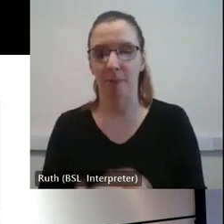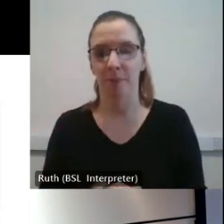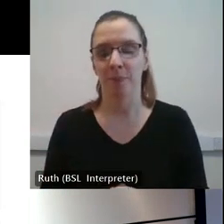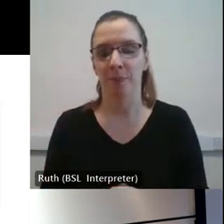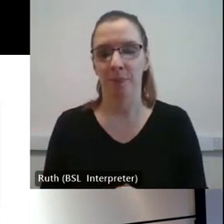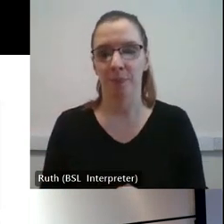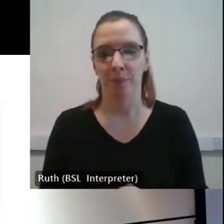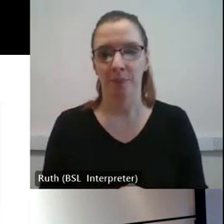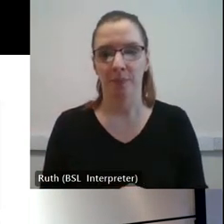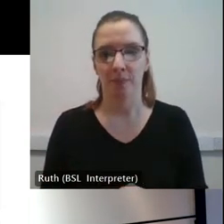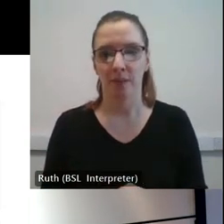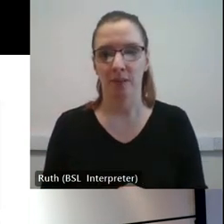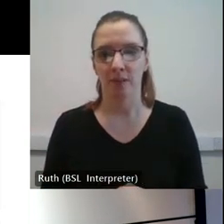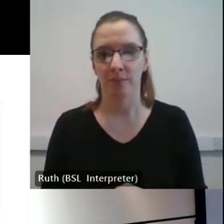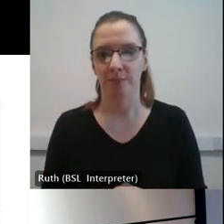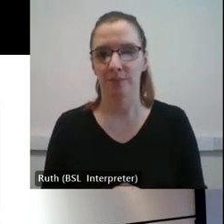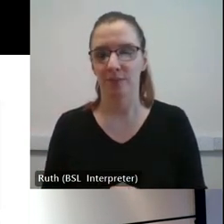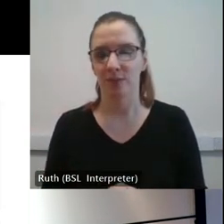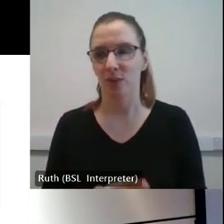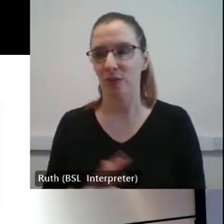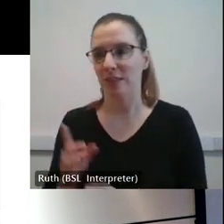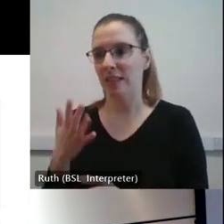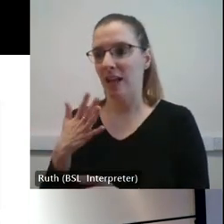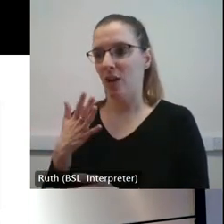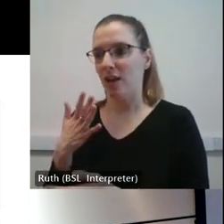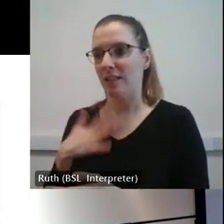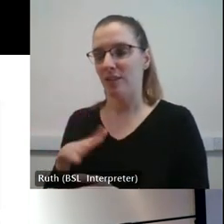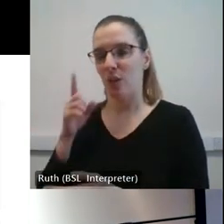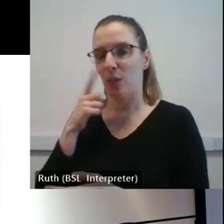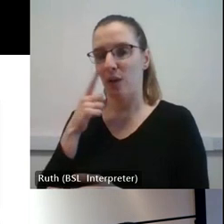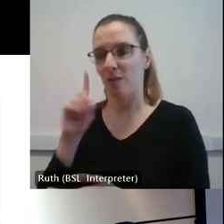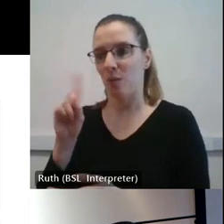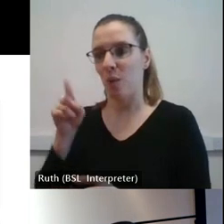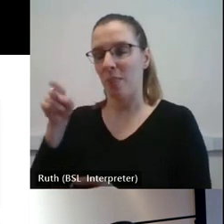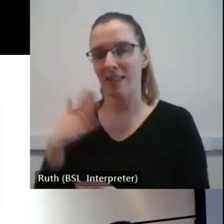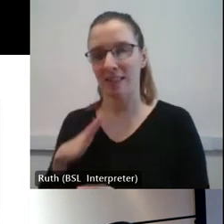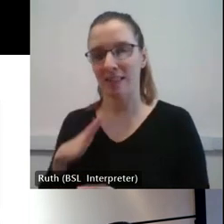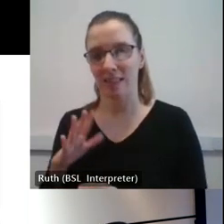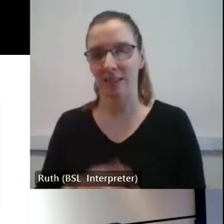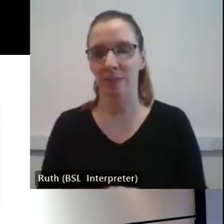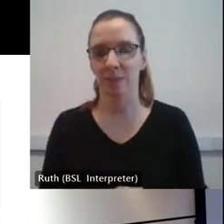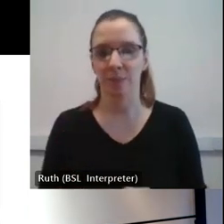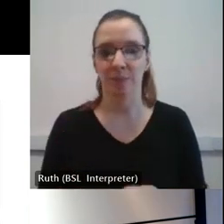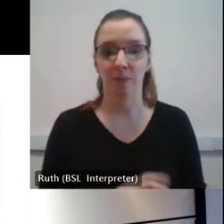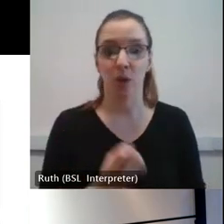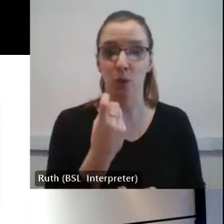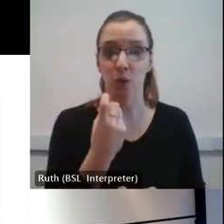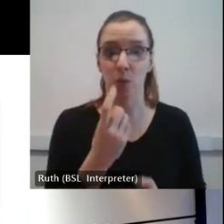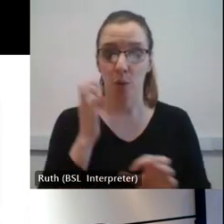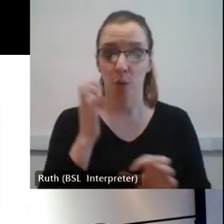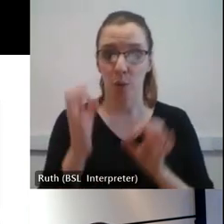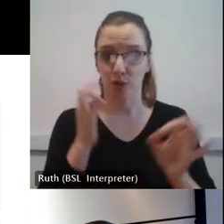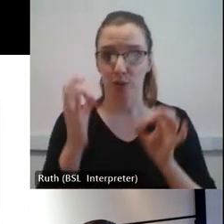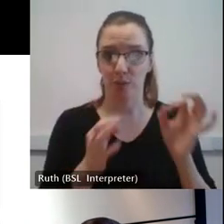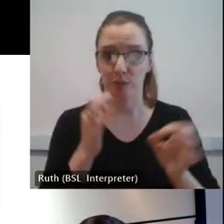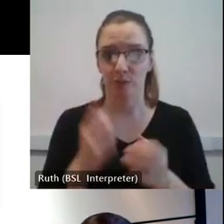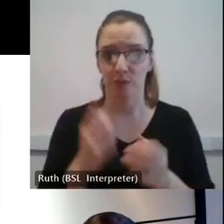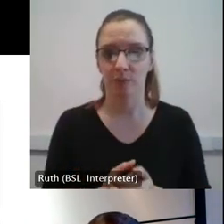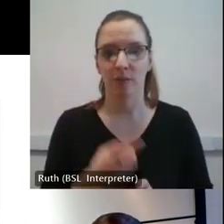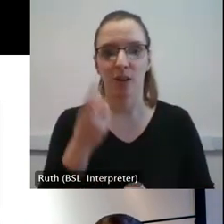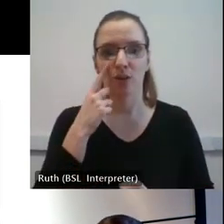volunteers, and what would they need. Yep. Okay. So we've got time for another question here. I'm just looking